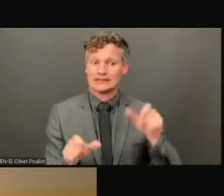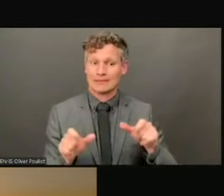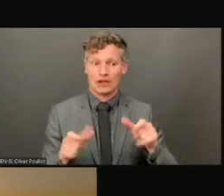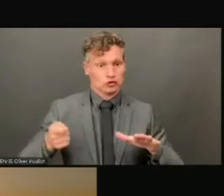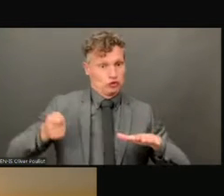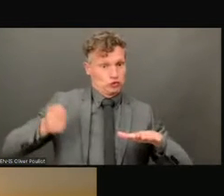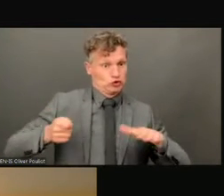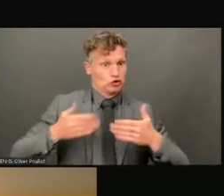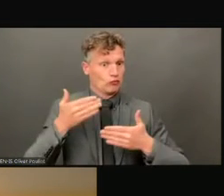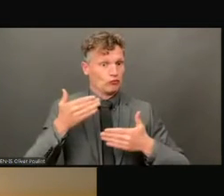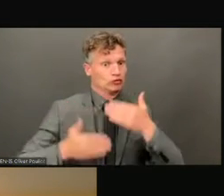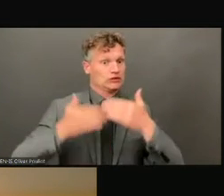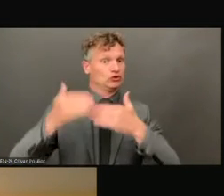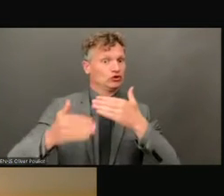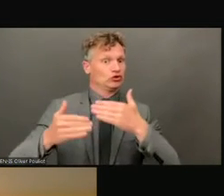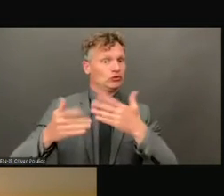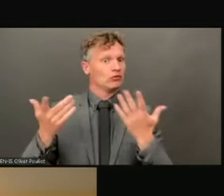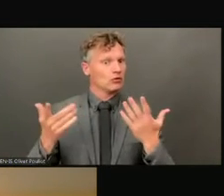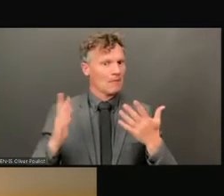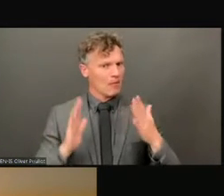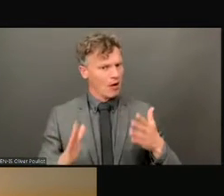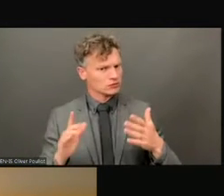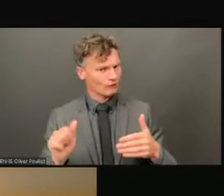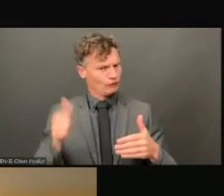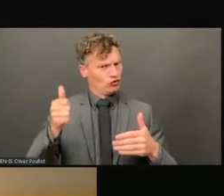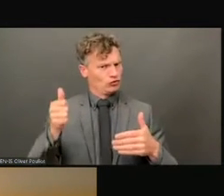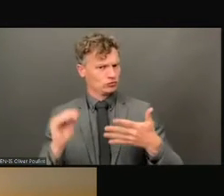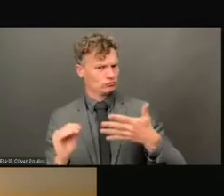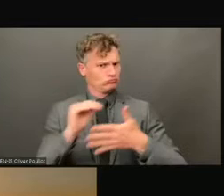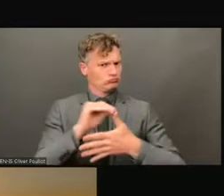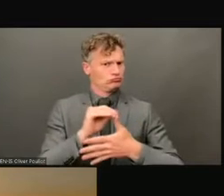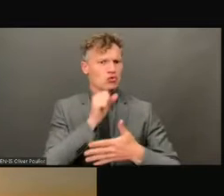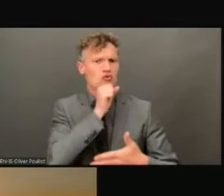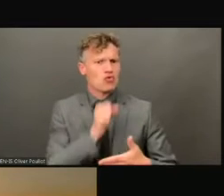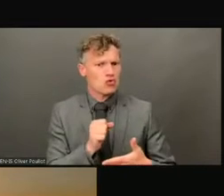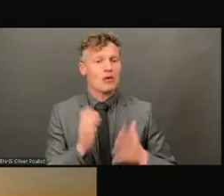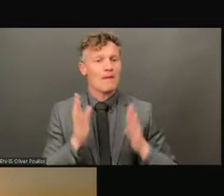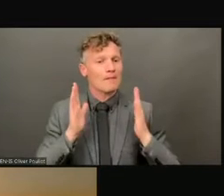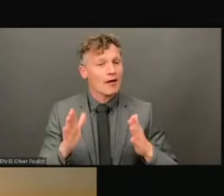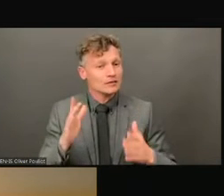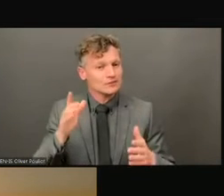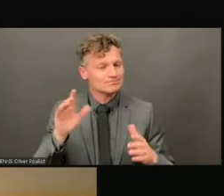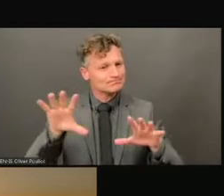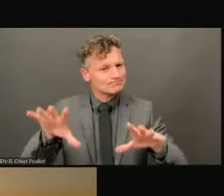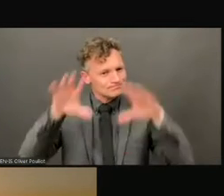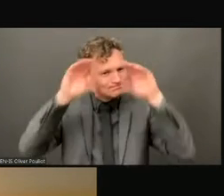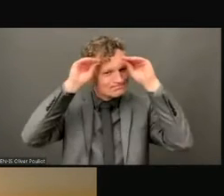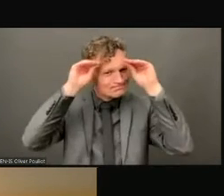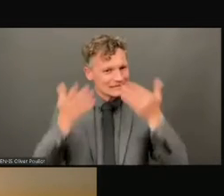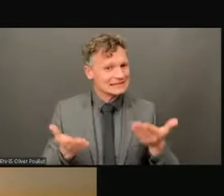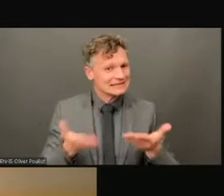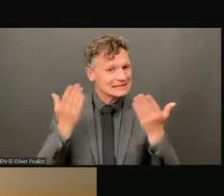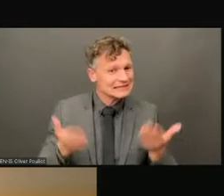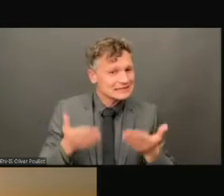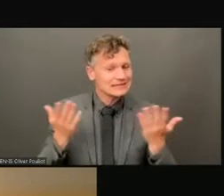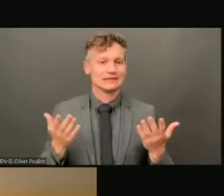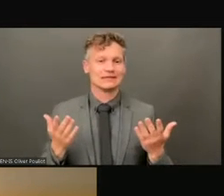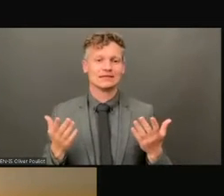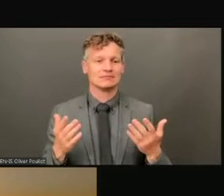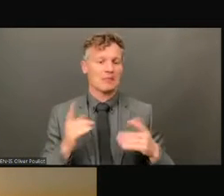an age-friendly and easy understandable manner, and the removal of physical barriers in court buildings is also